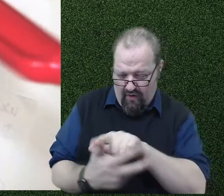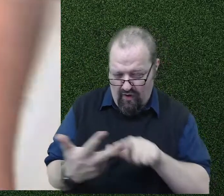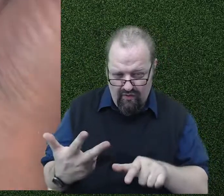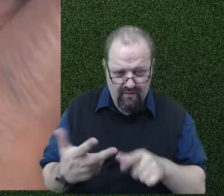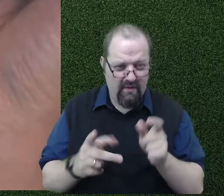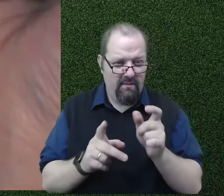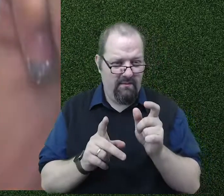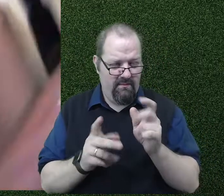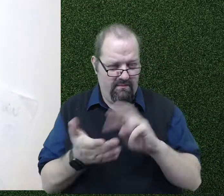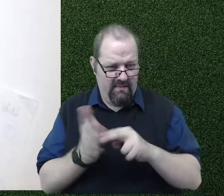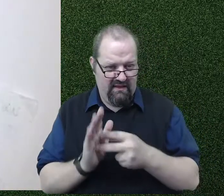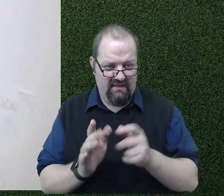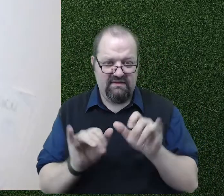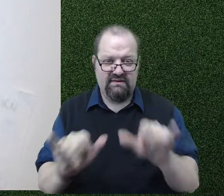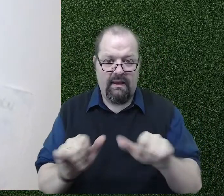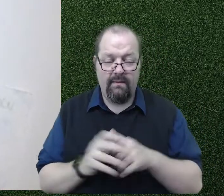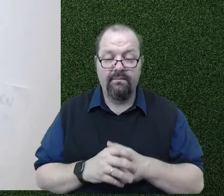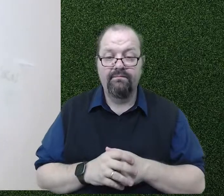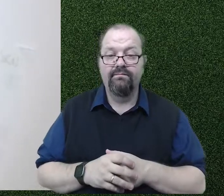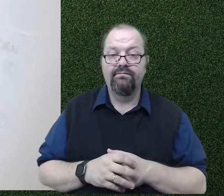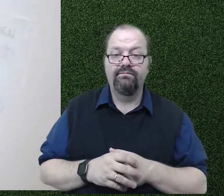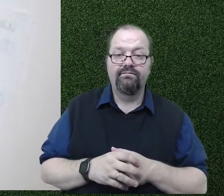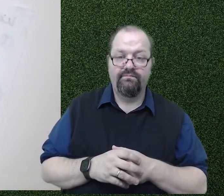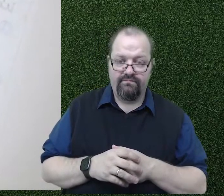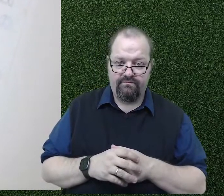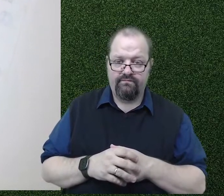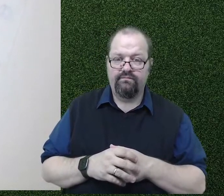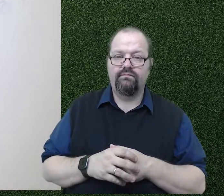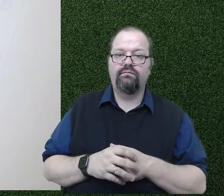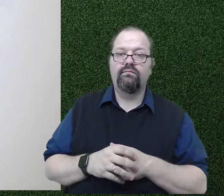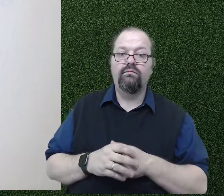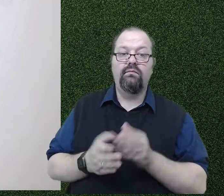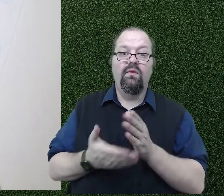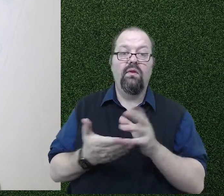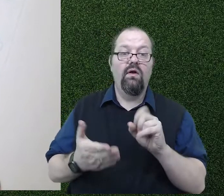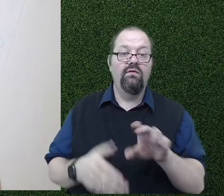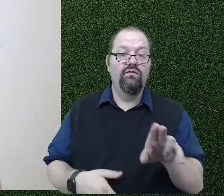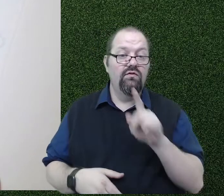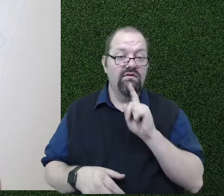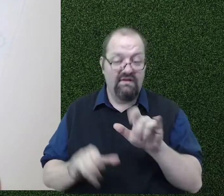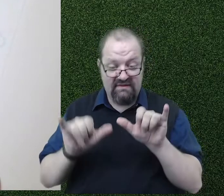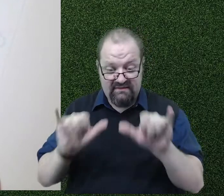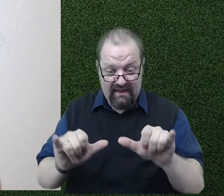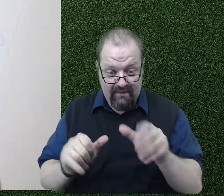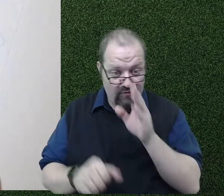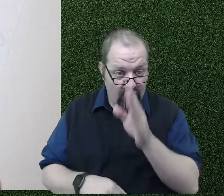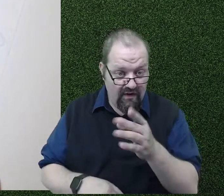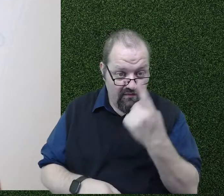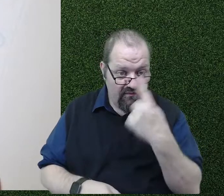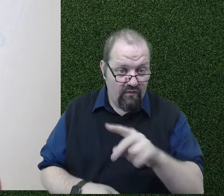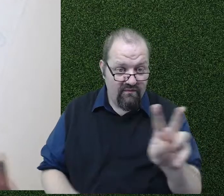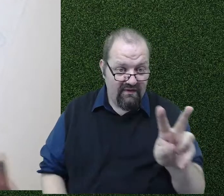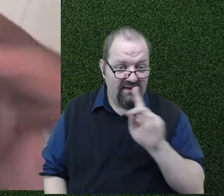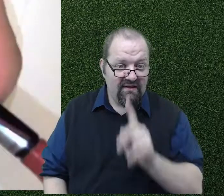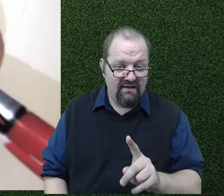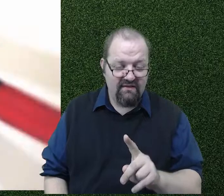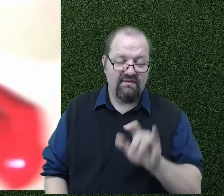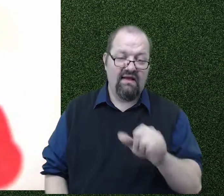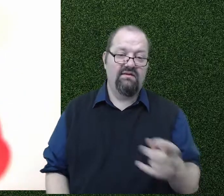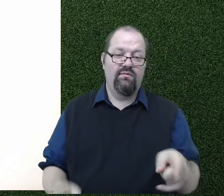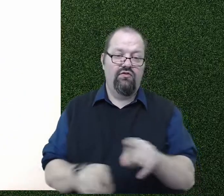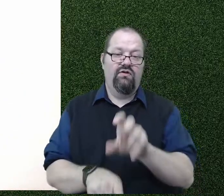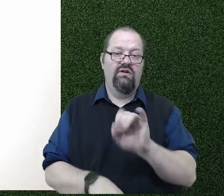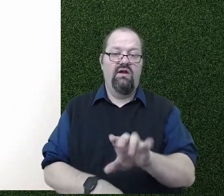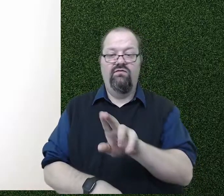that w. And the part of u that goes in the same direction as v, that's the projection of u